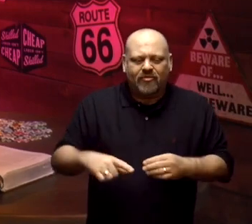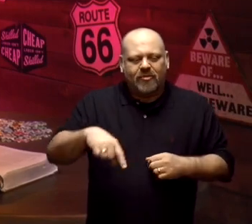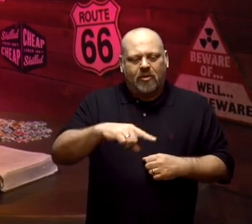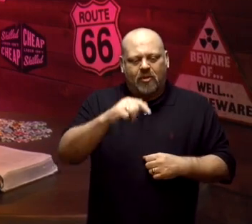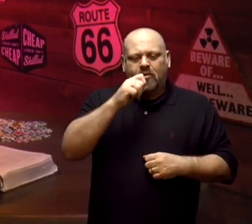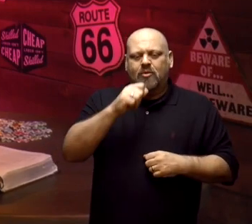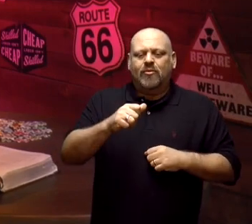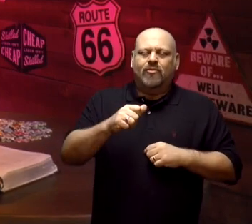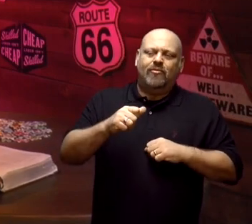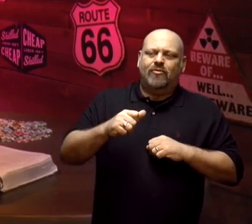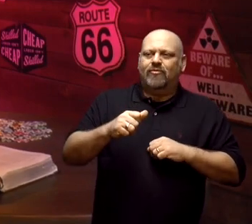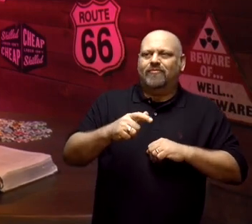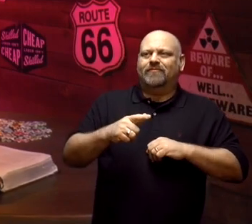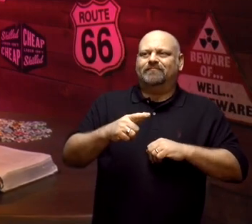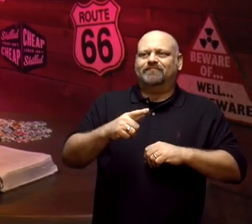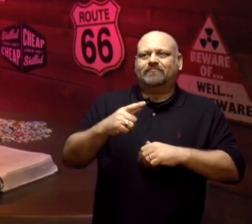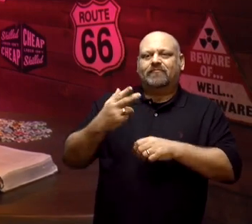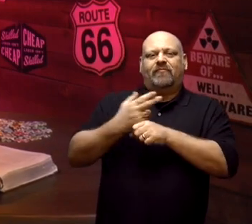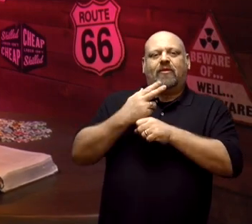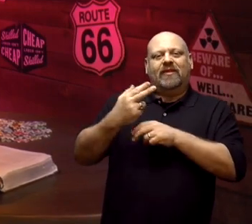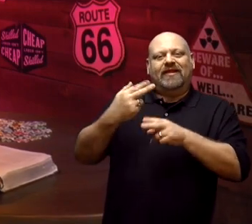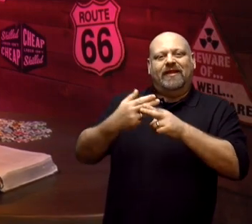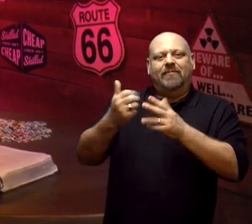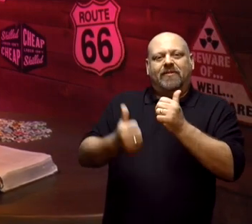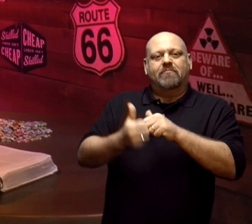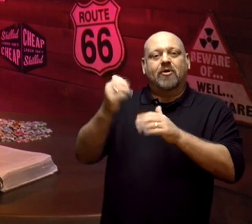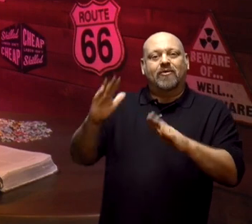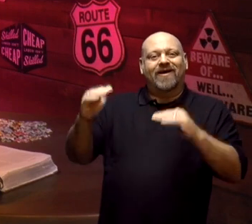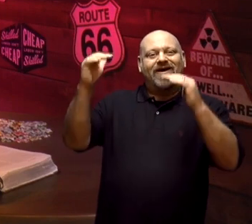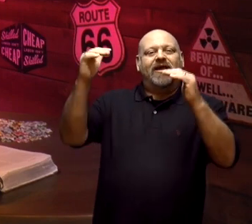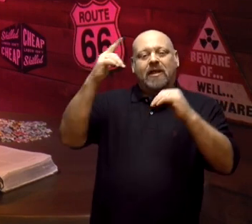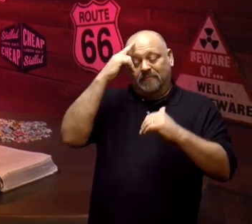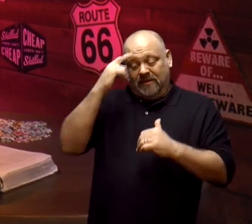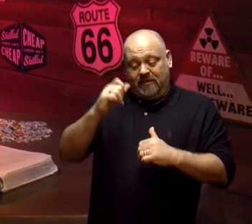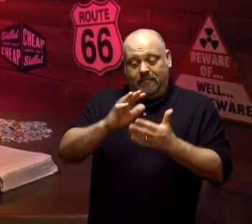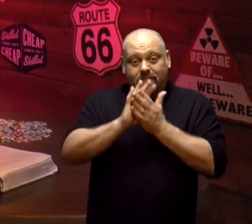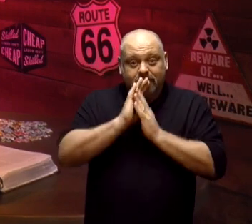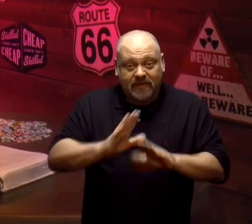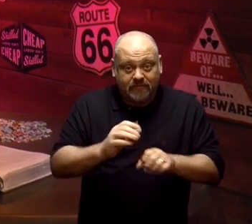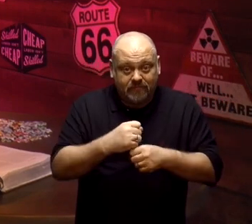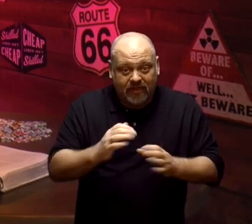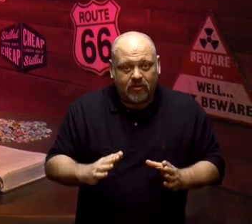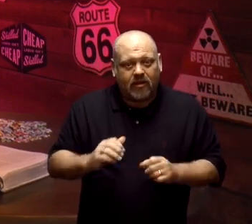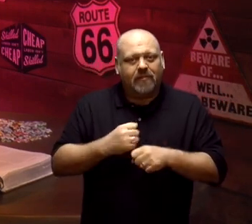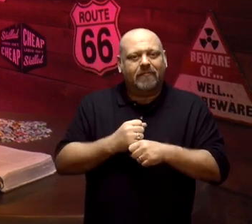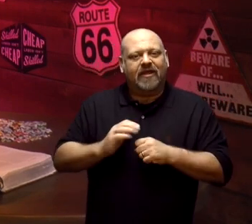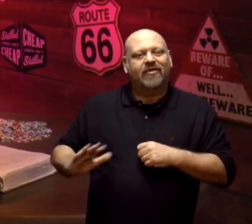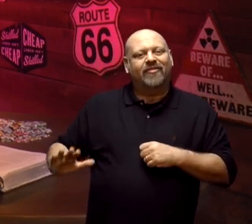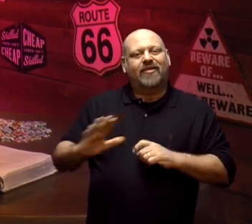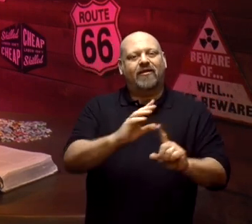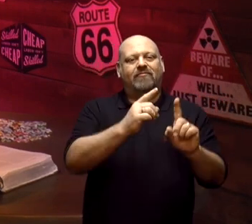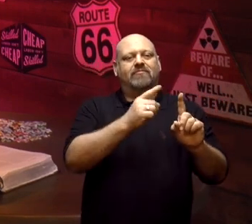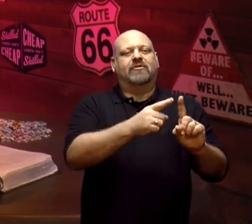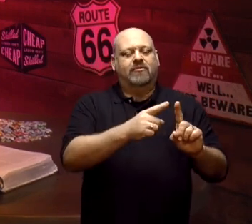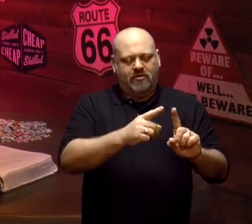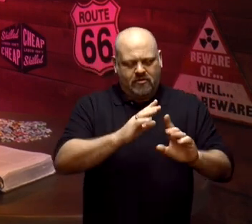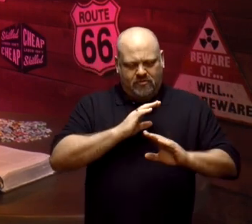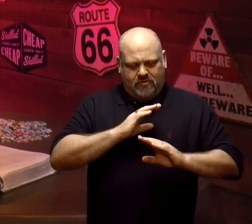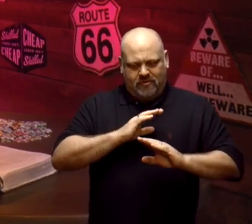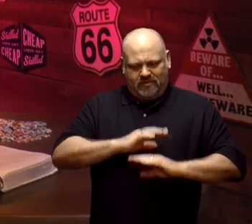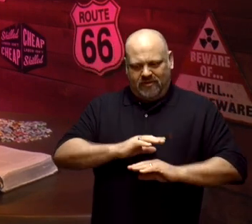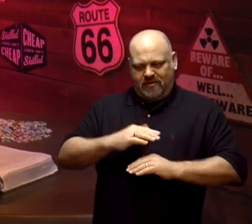the name of the Most High, because peacemakers make it their mission to relieve the burden of fear